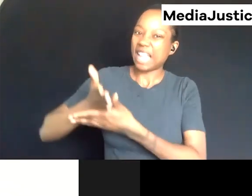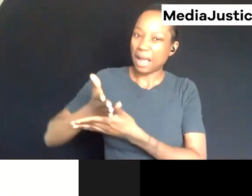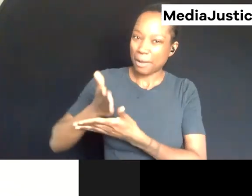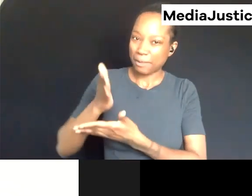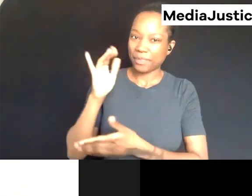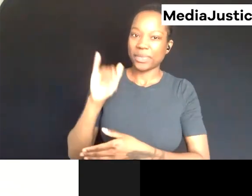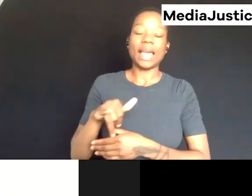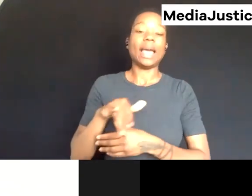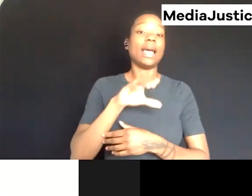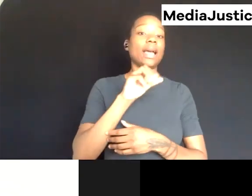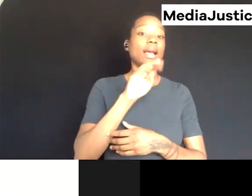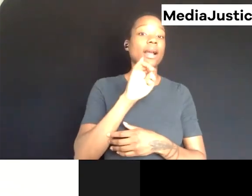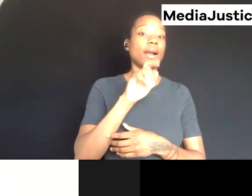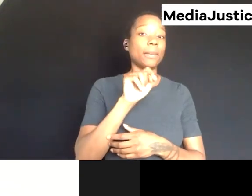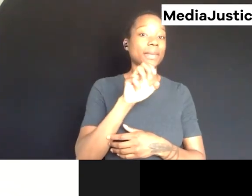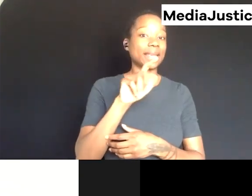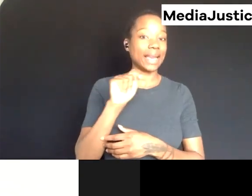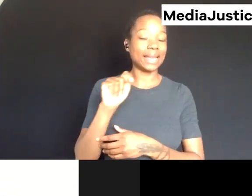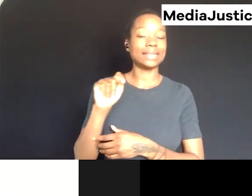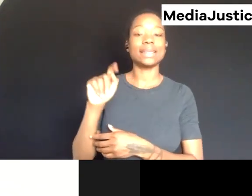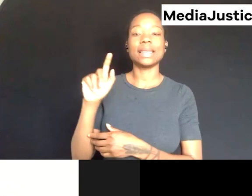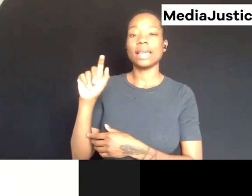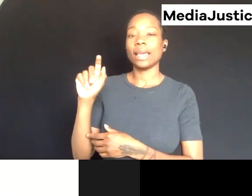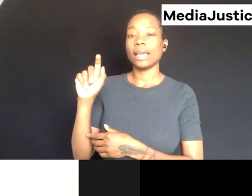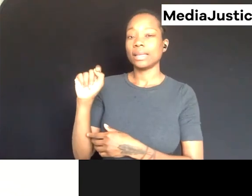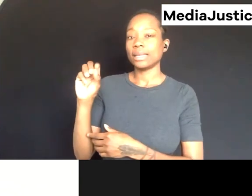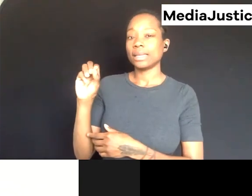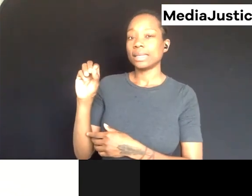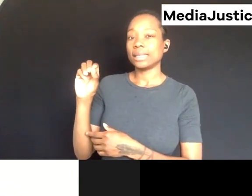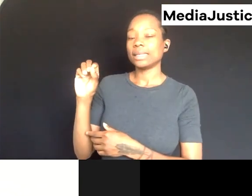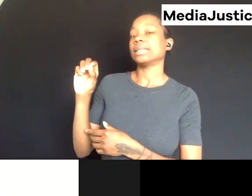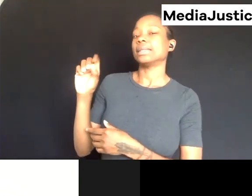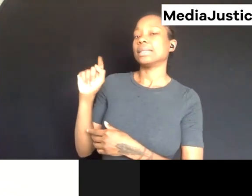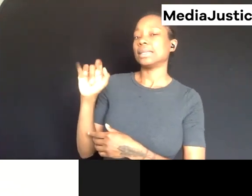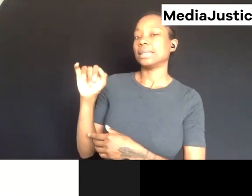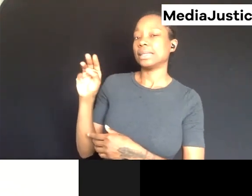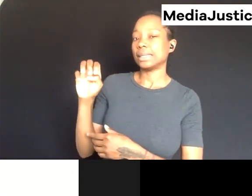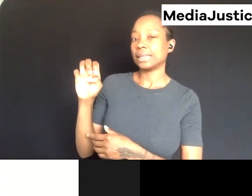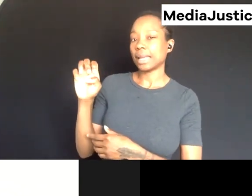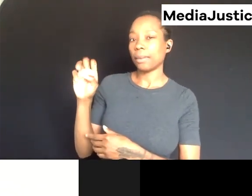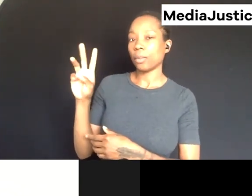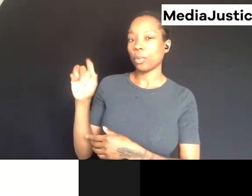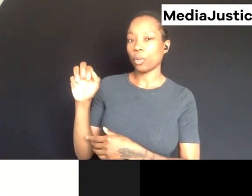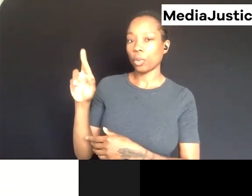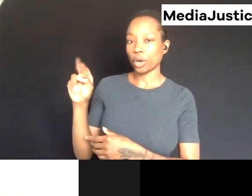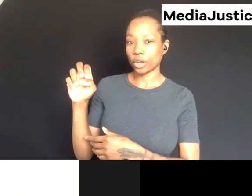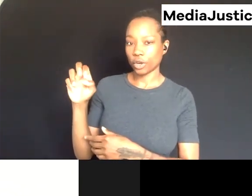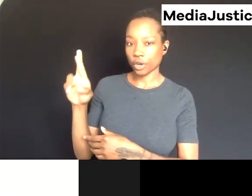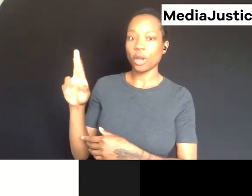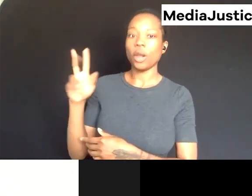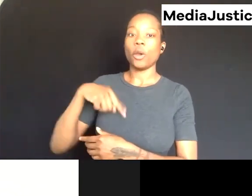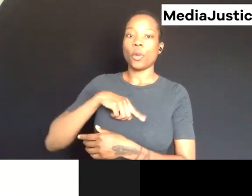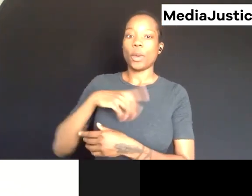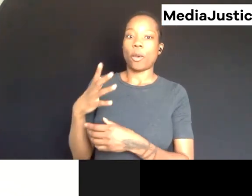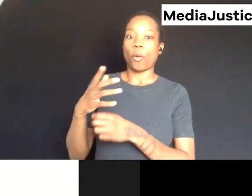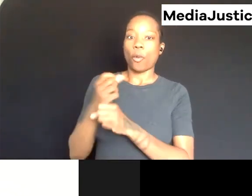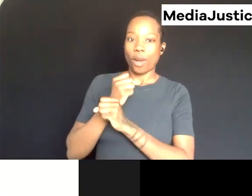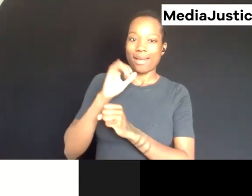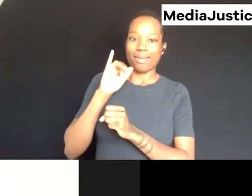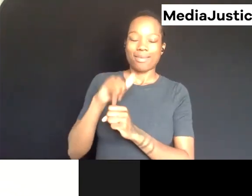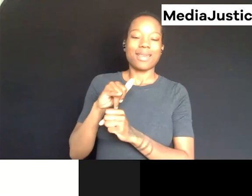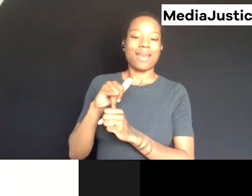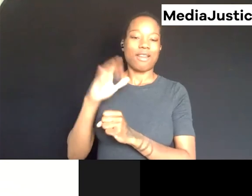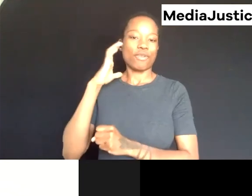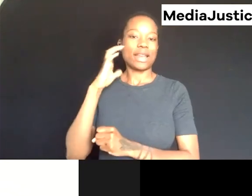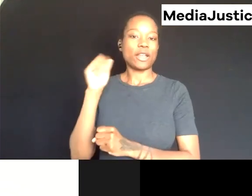actually won the passage of the Local Community Radio Act in 2010, which led to the construction of hundreds of